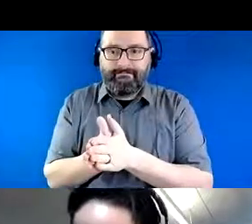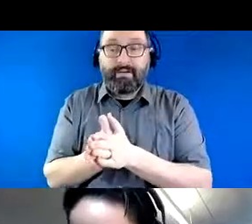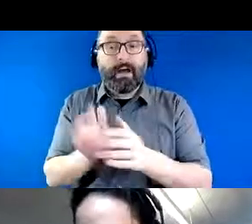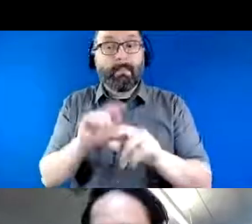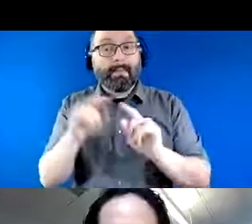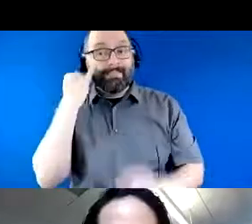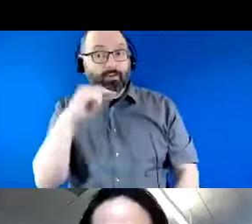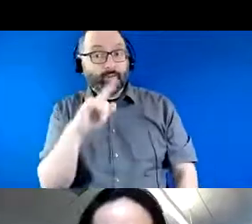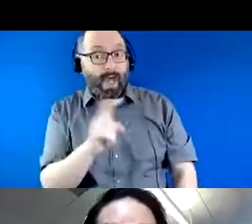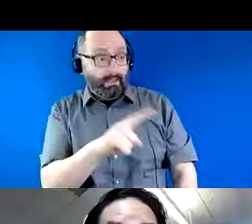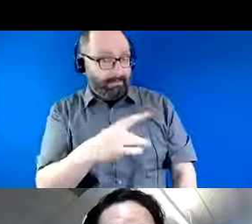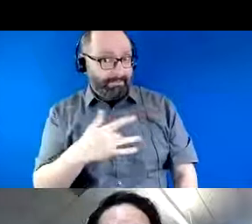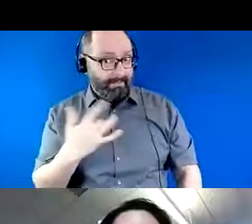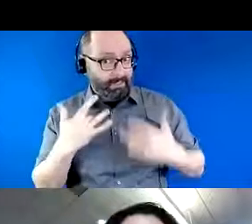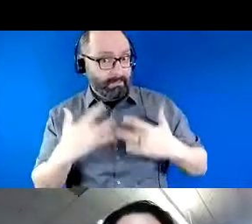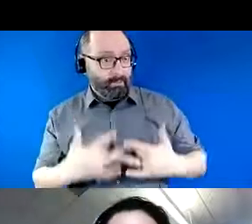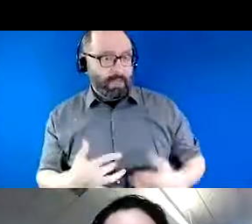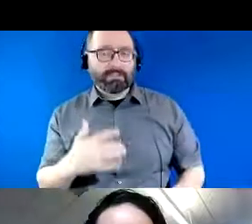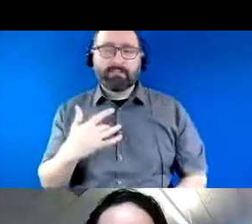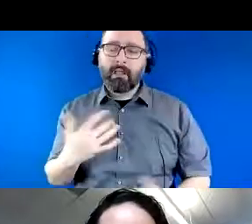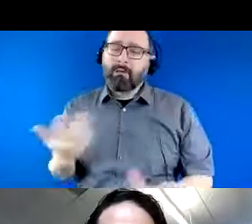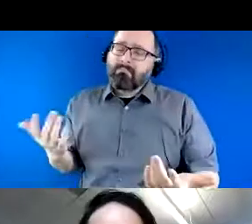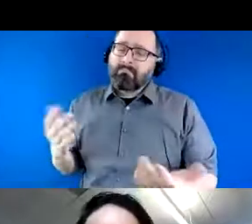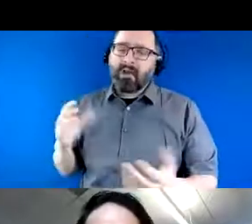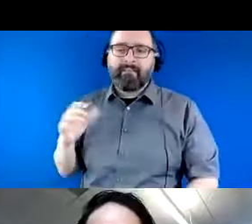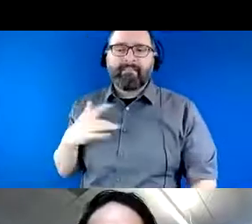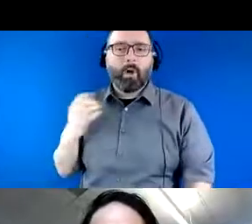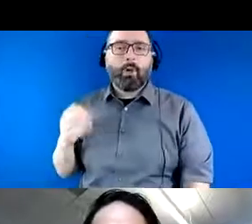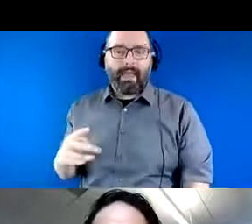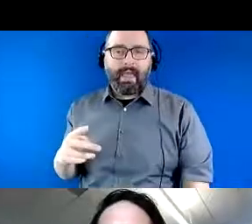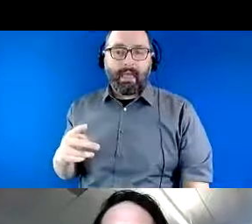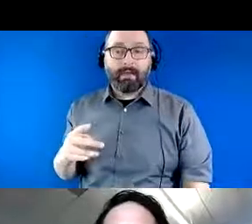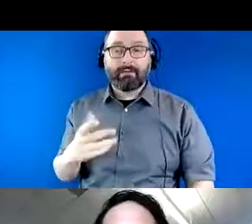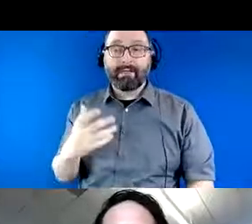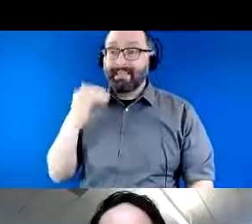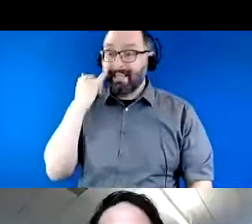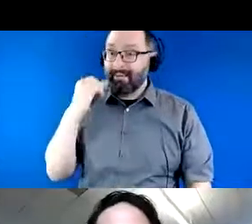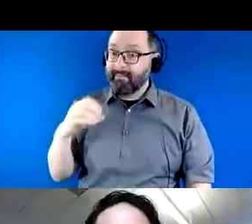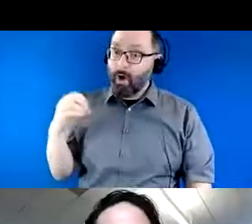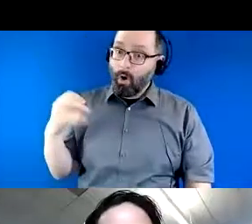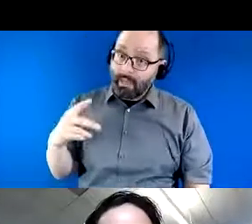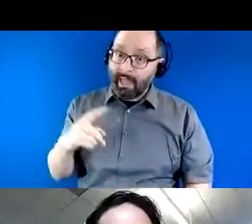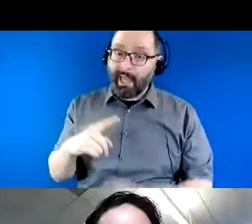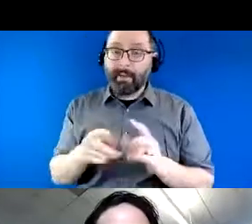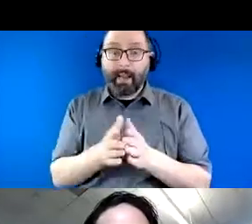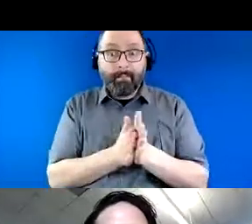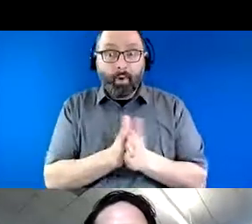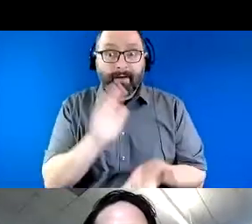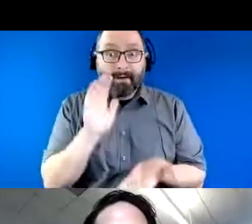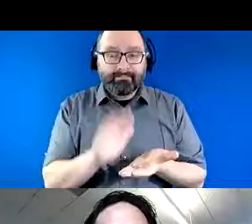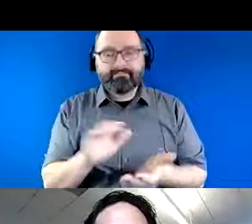depressed, they tell you they feel okay. So it's important to make these distinctions. We pay a lot of attention,